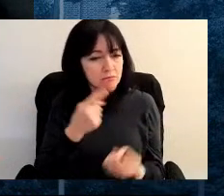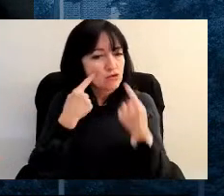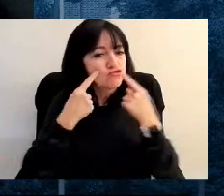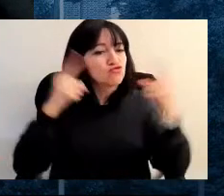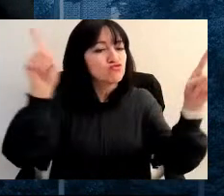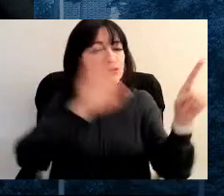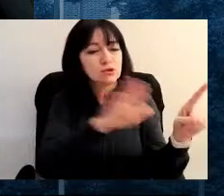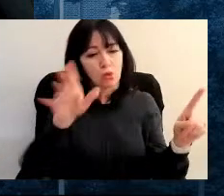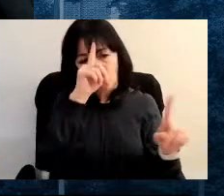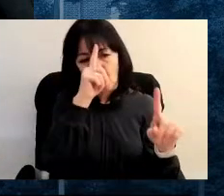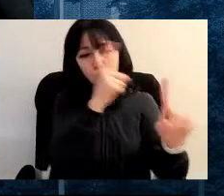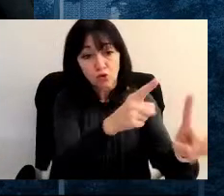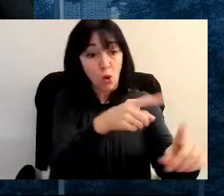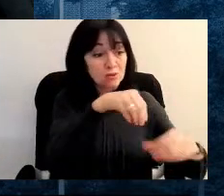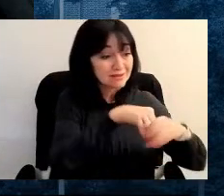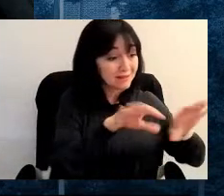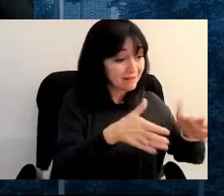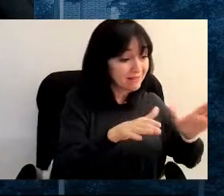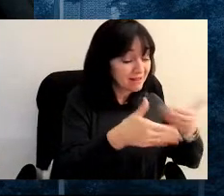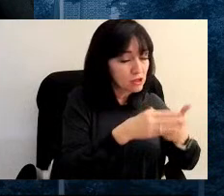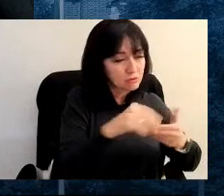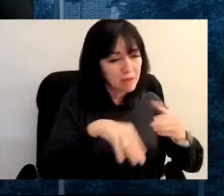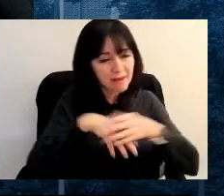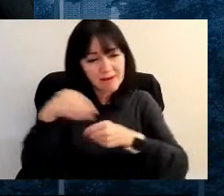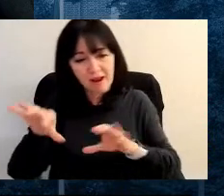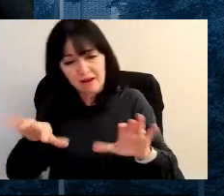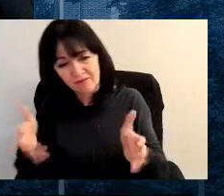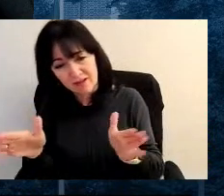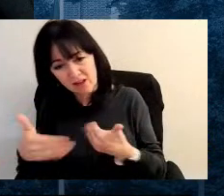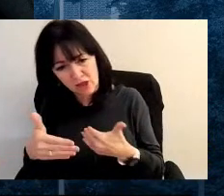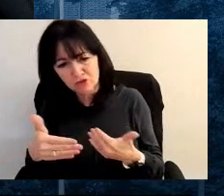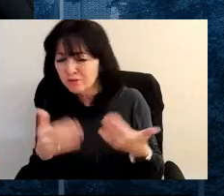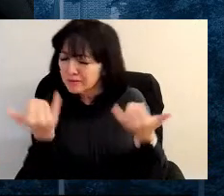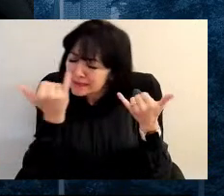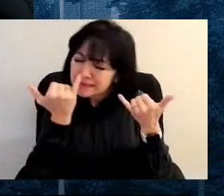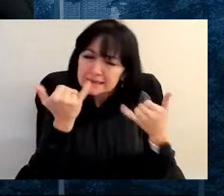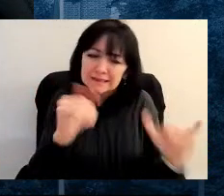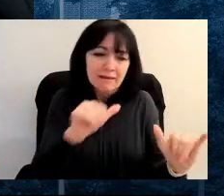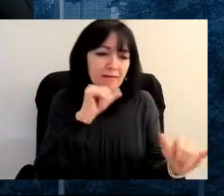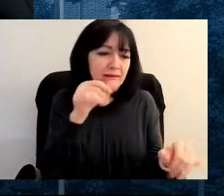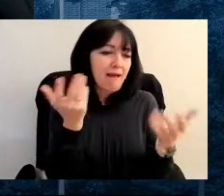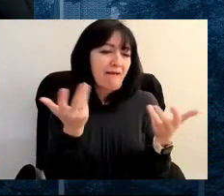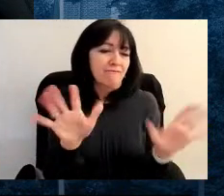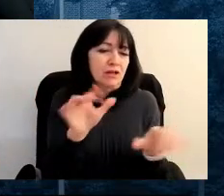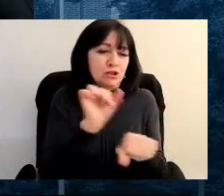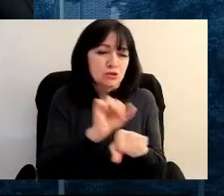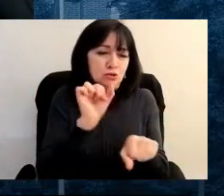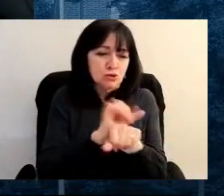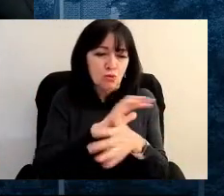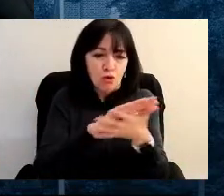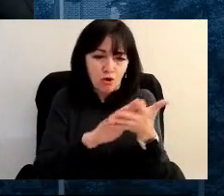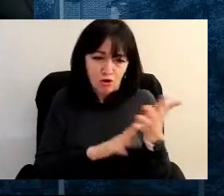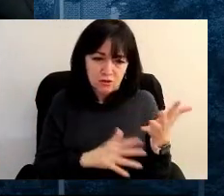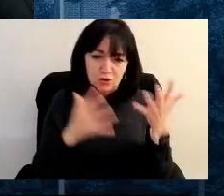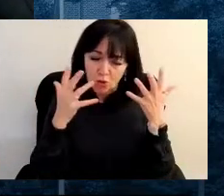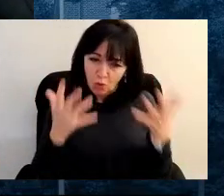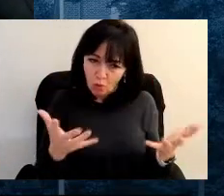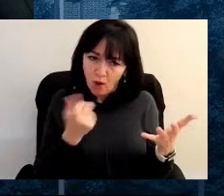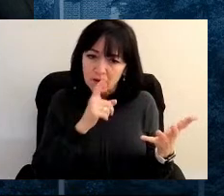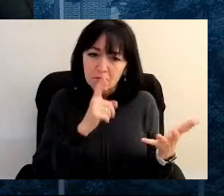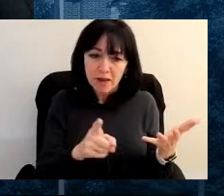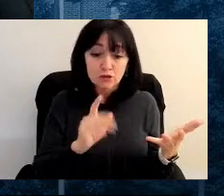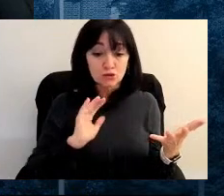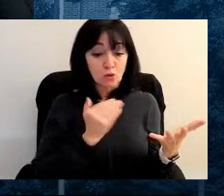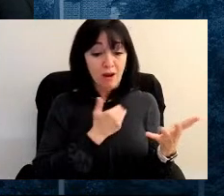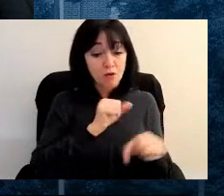classroom. There is much more work to be done to make and to keep our educator salaries competitive. We continue to be in those